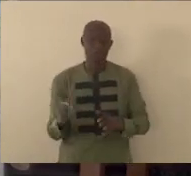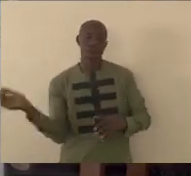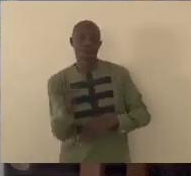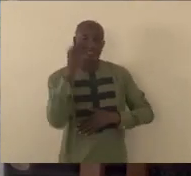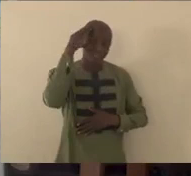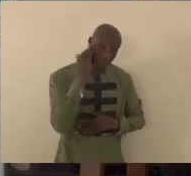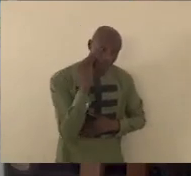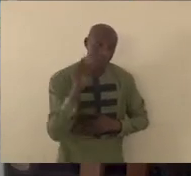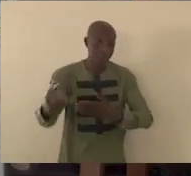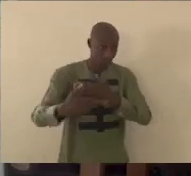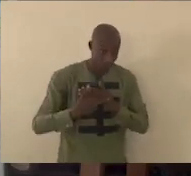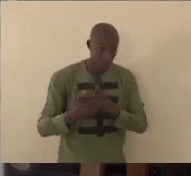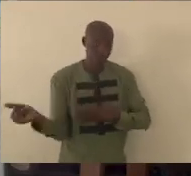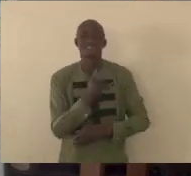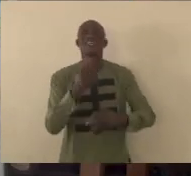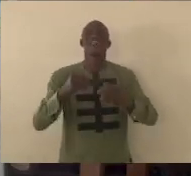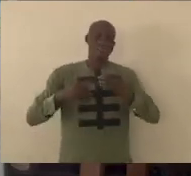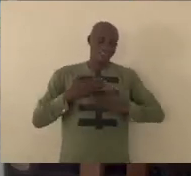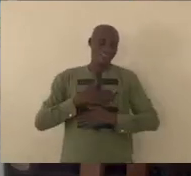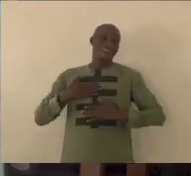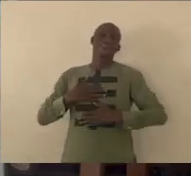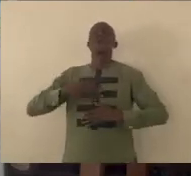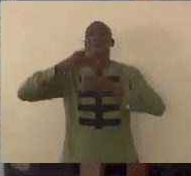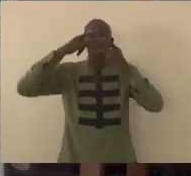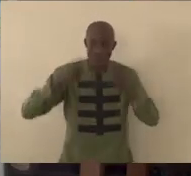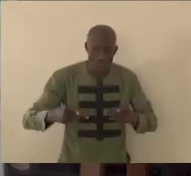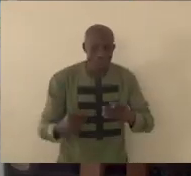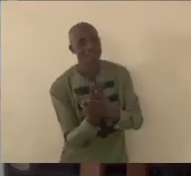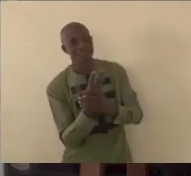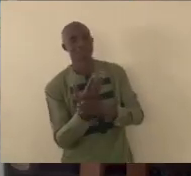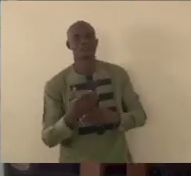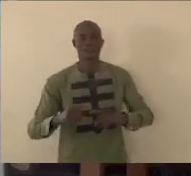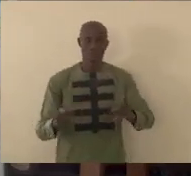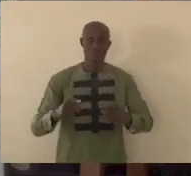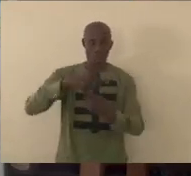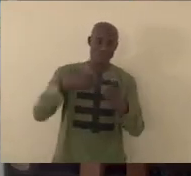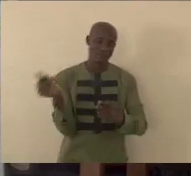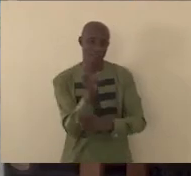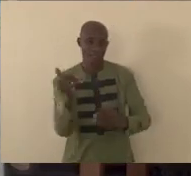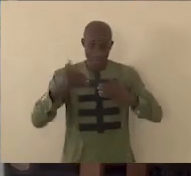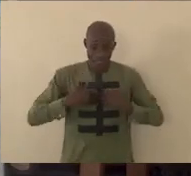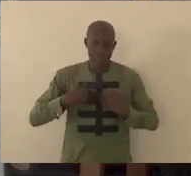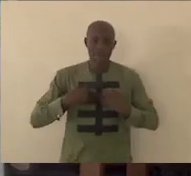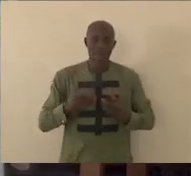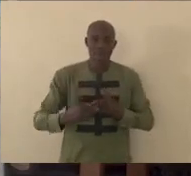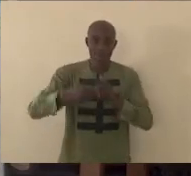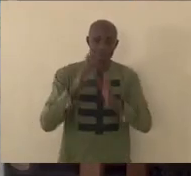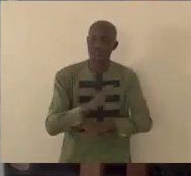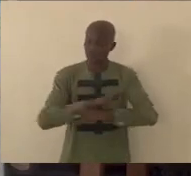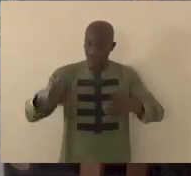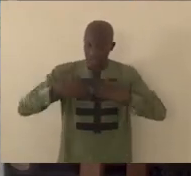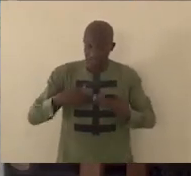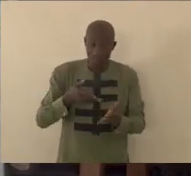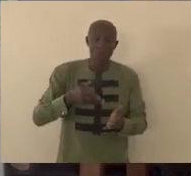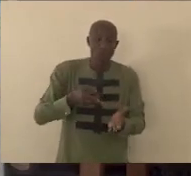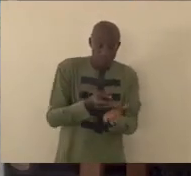they experienced restoration, and they enjoyed peace and prosperity. But when they had leaders who lacked integrity